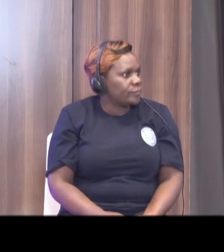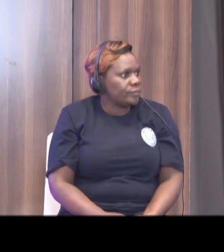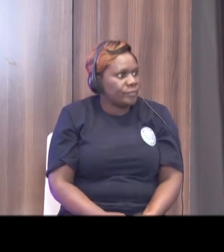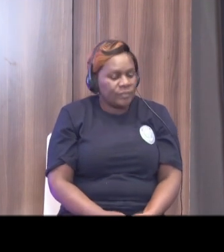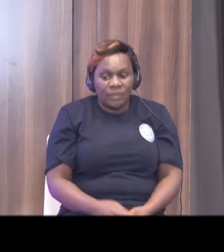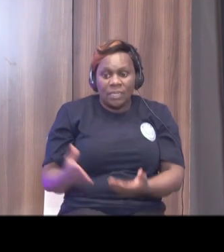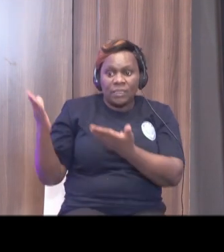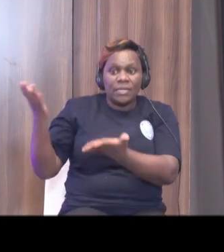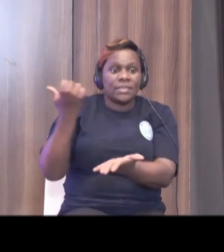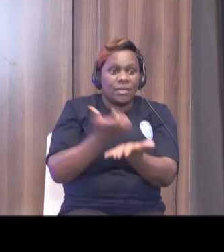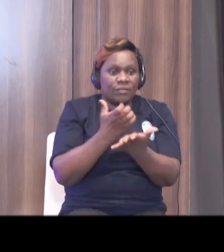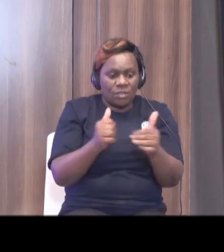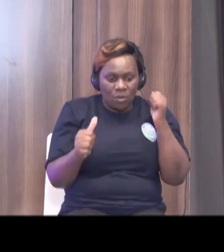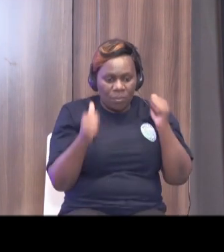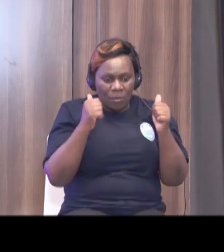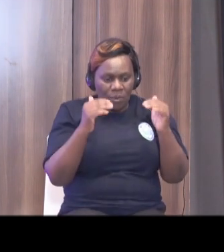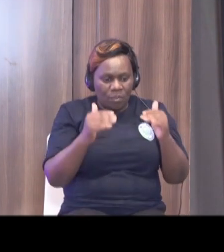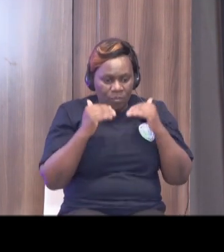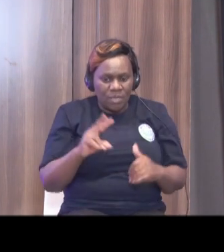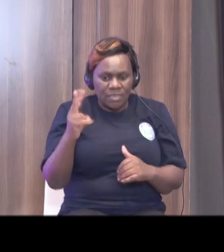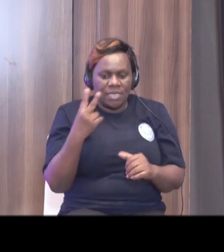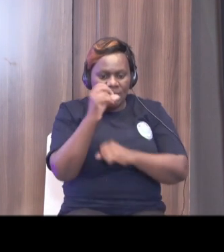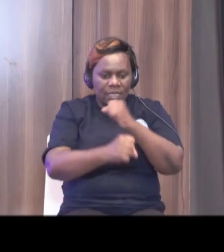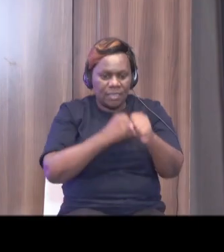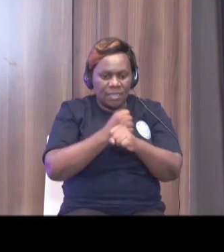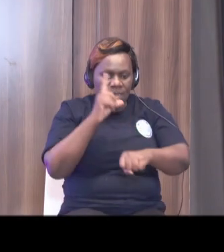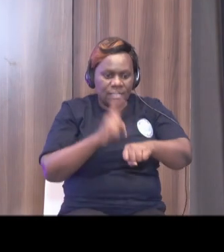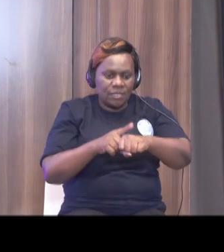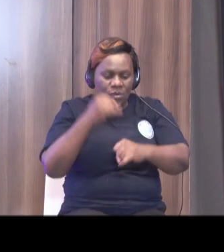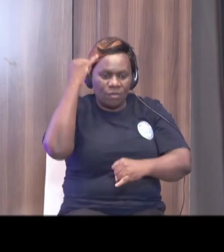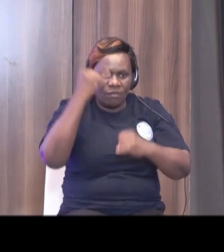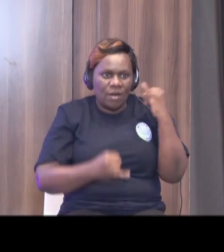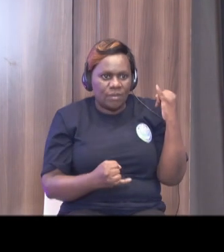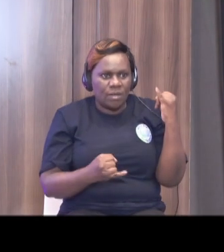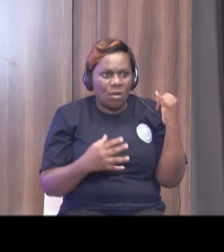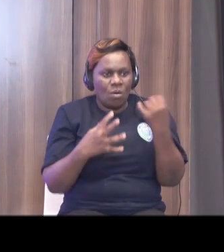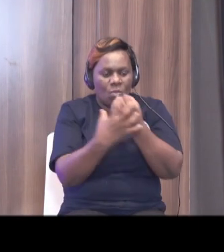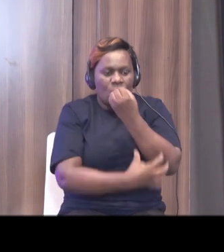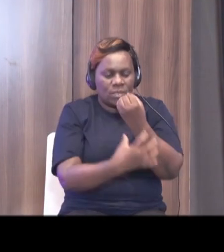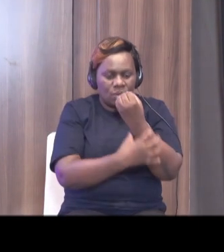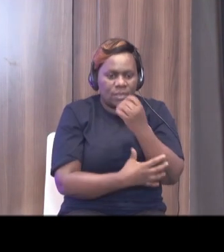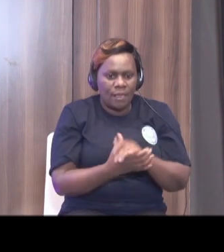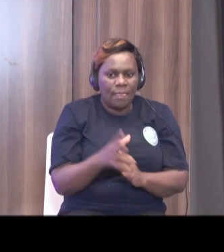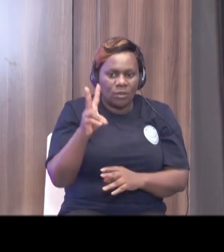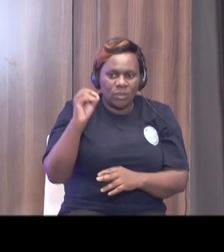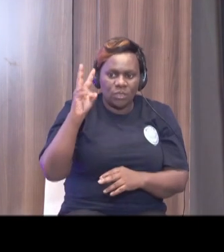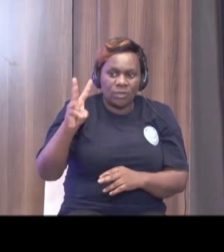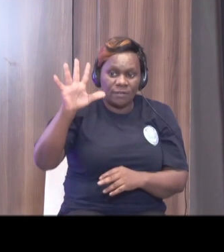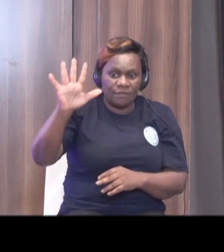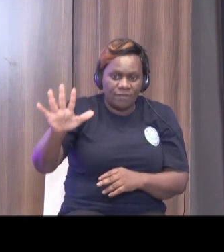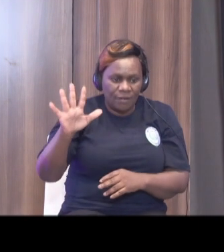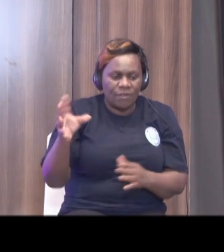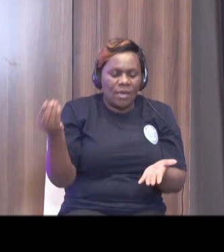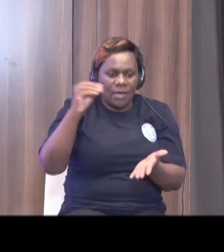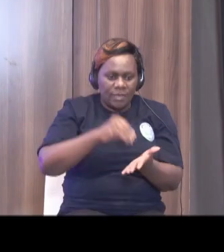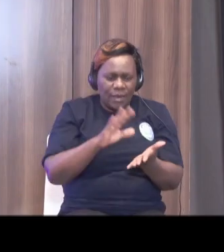With this evidence, Argentina moved into the second year. The last season, our season, was in 2025.